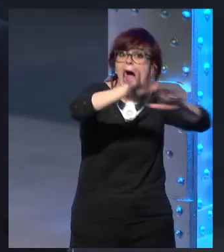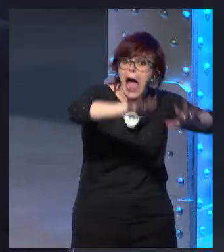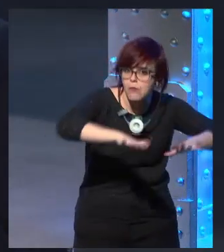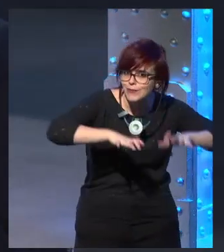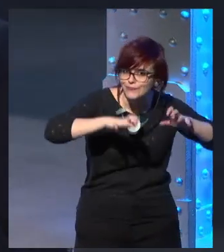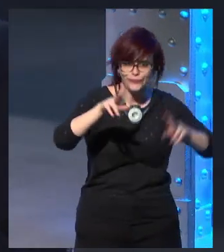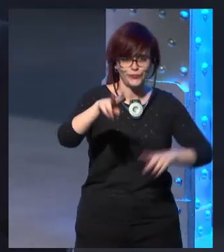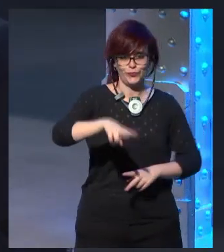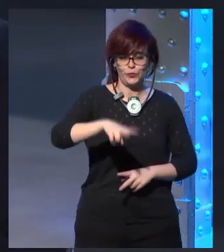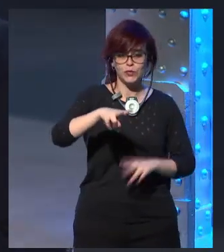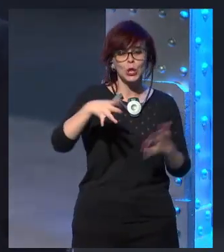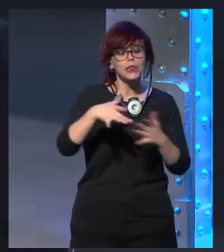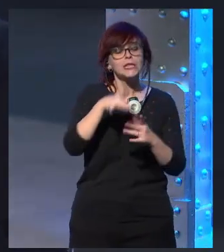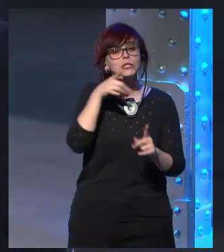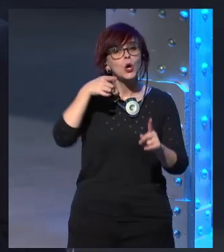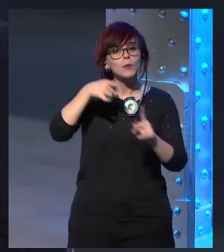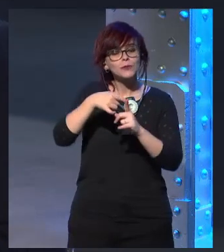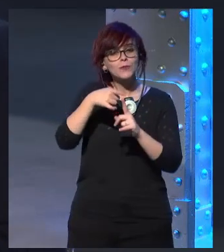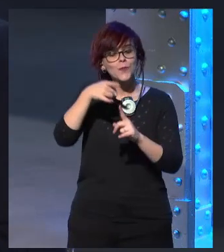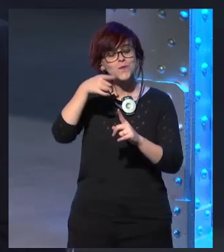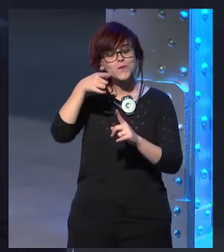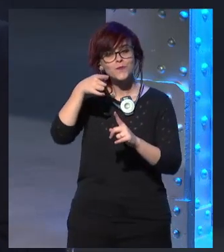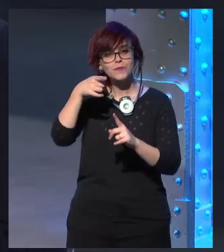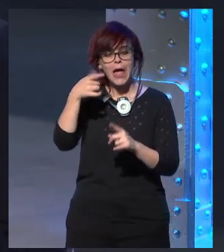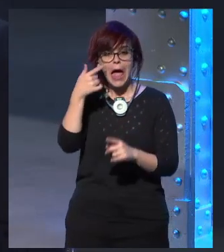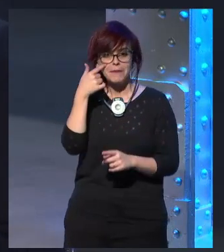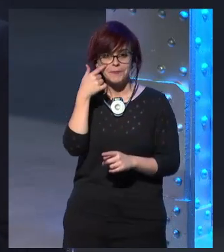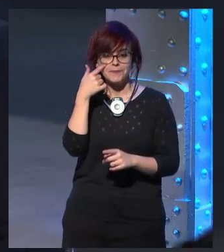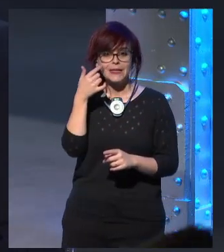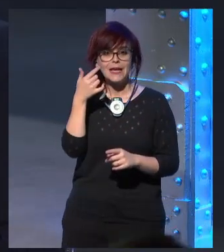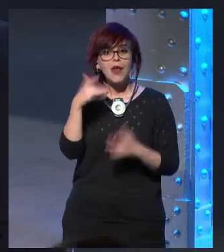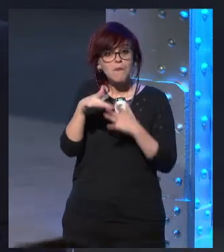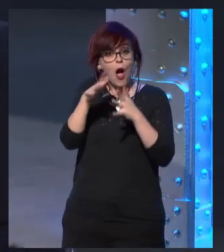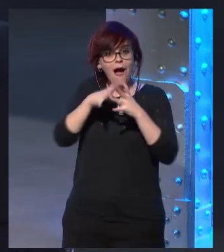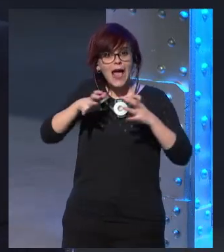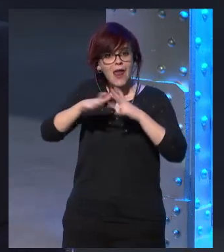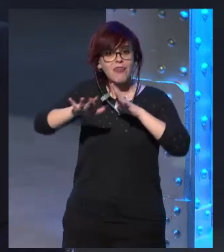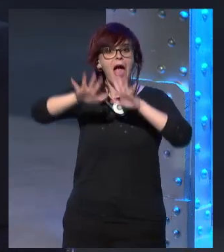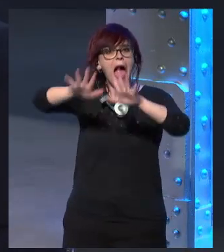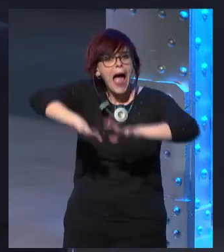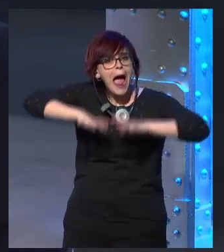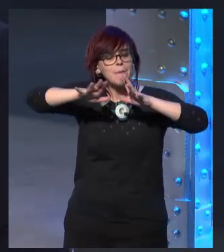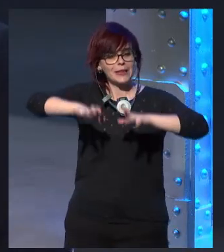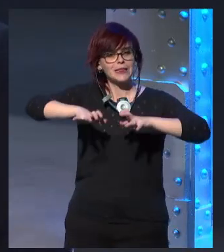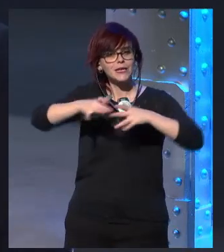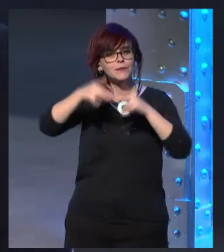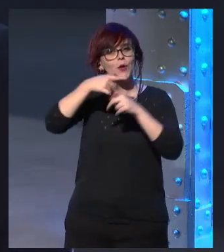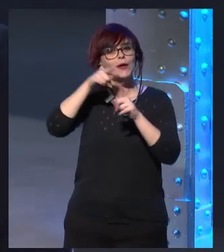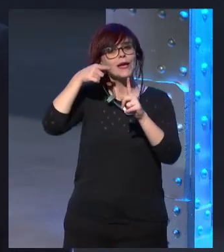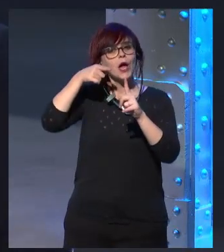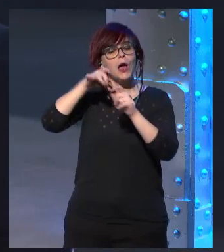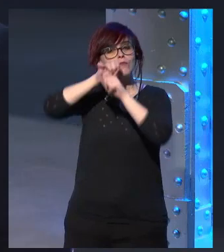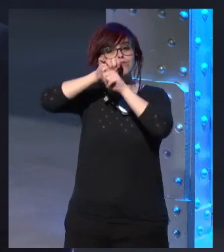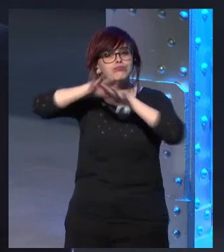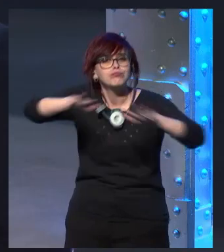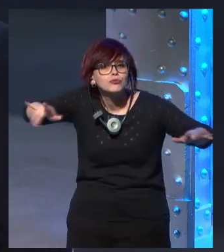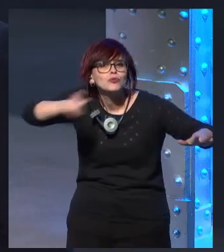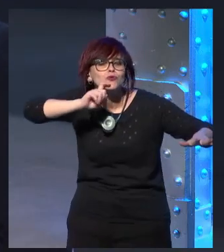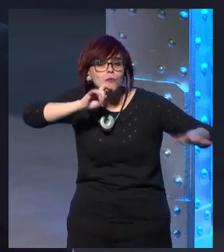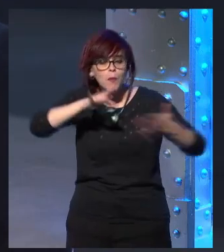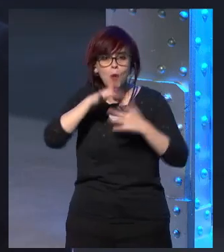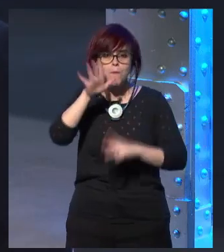How we can accomplish to spread the wish of learning? Maybe we are in a